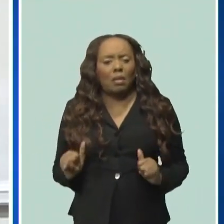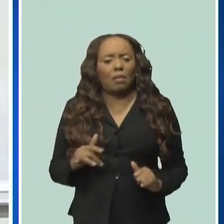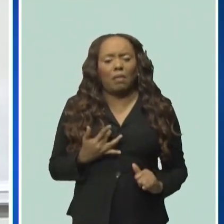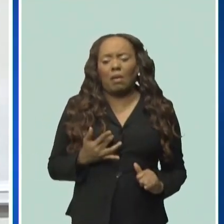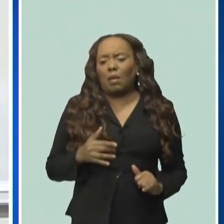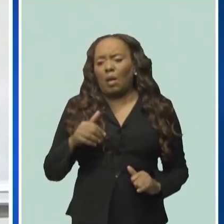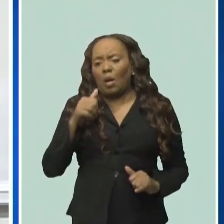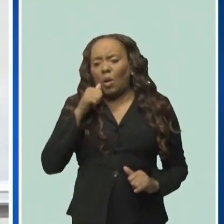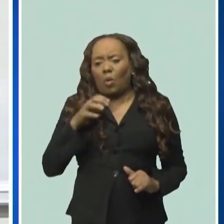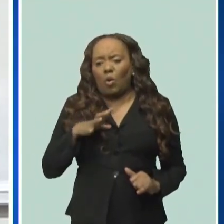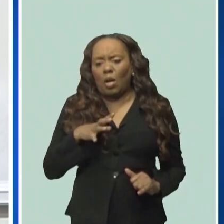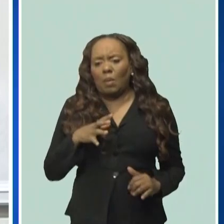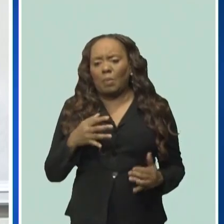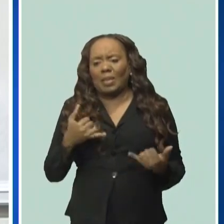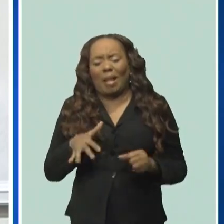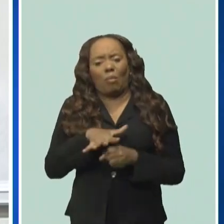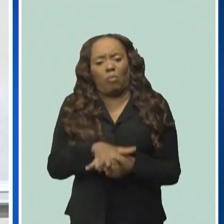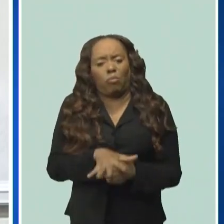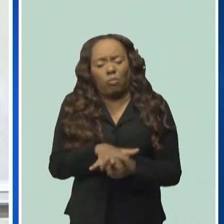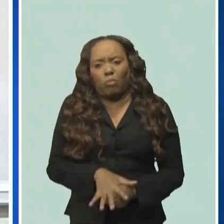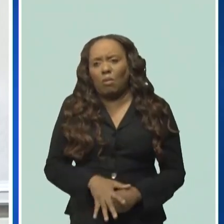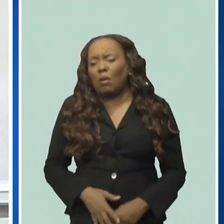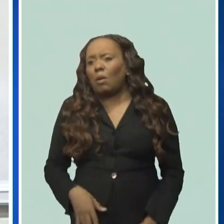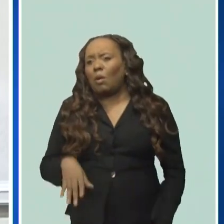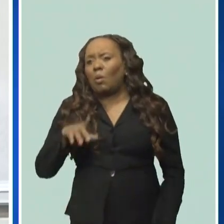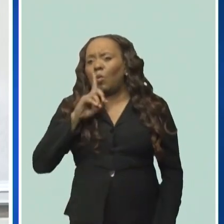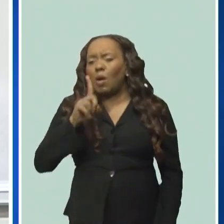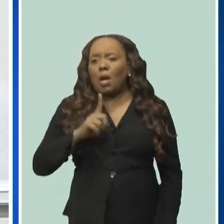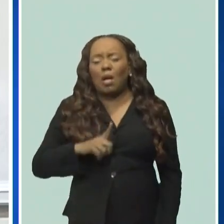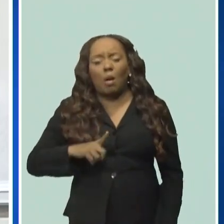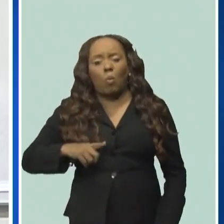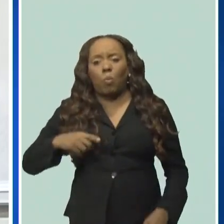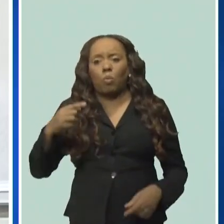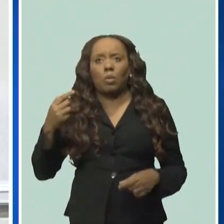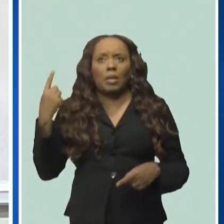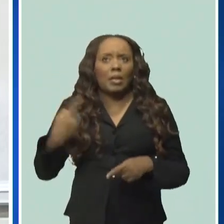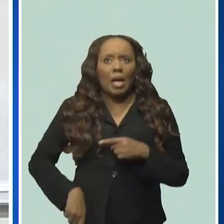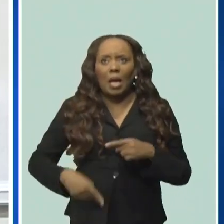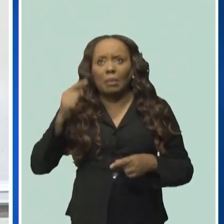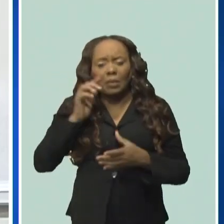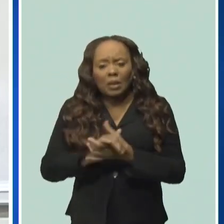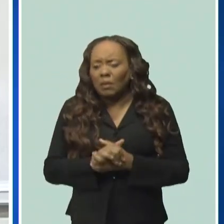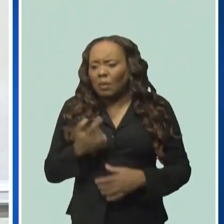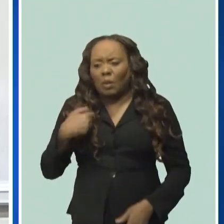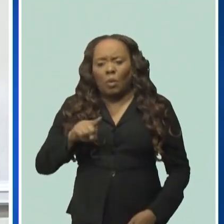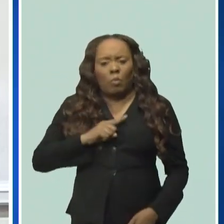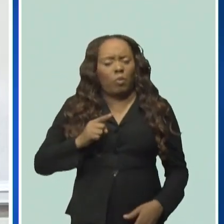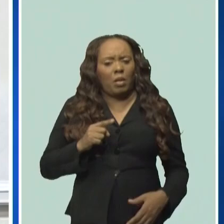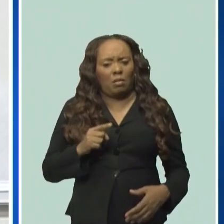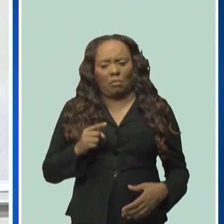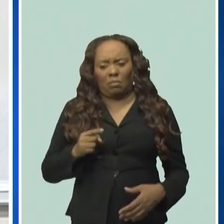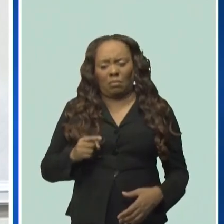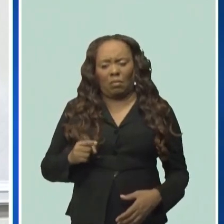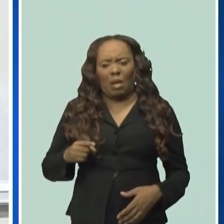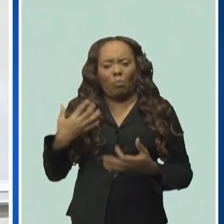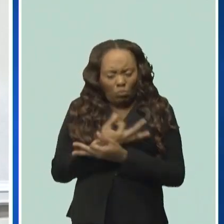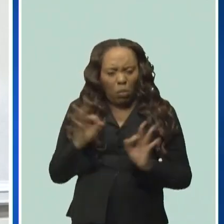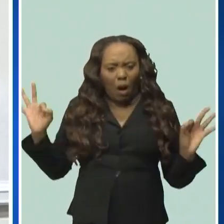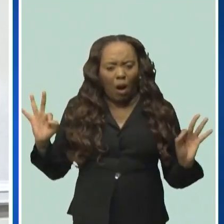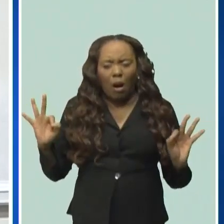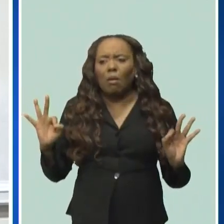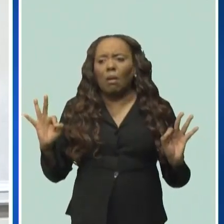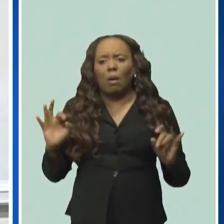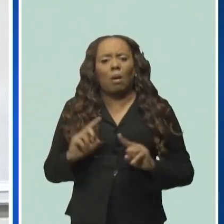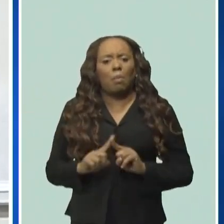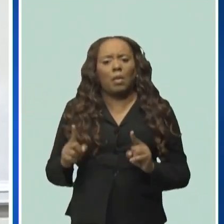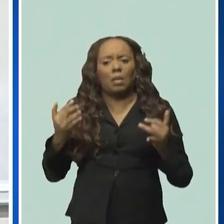is absolutely mind-blowing to the rest of us who fought so hard to get out of that space to suddenly find that there is